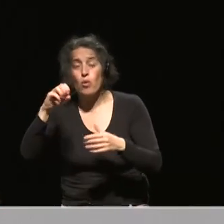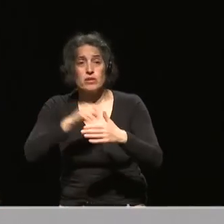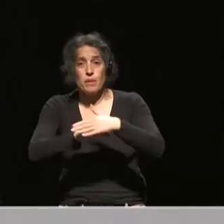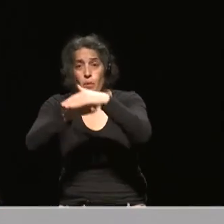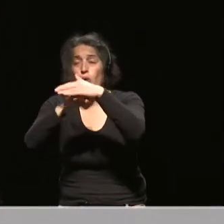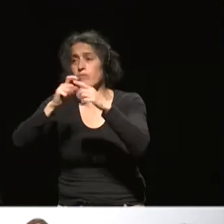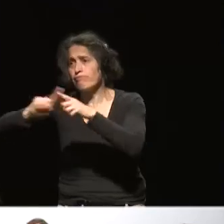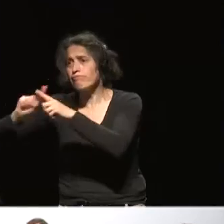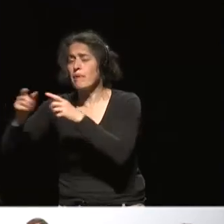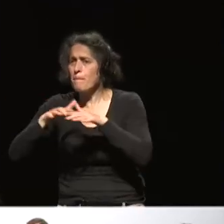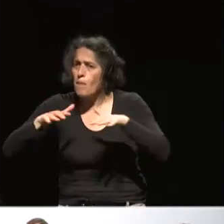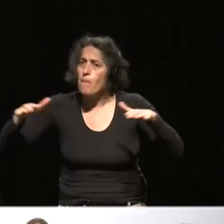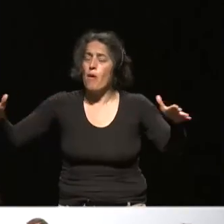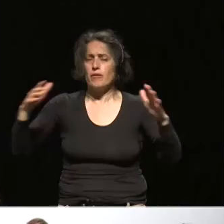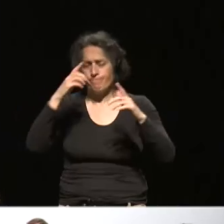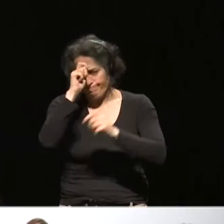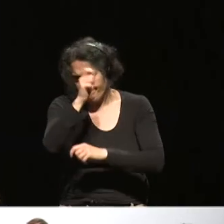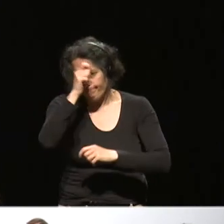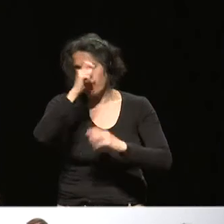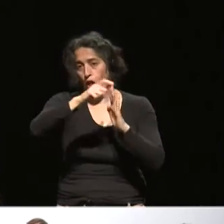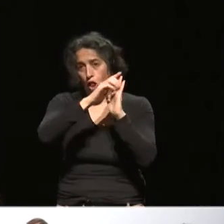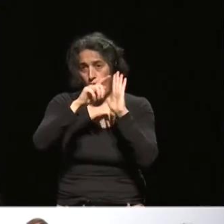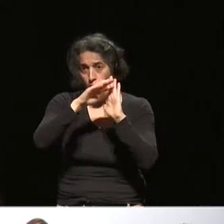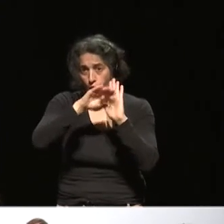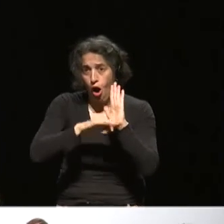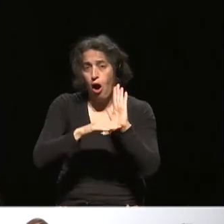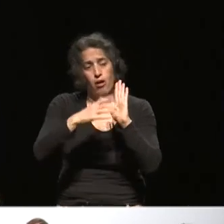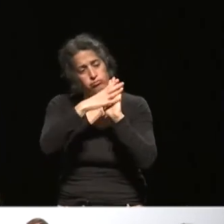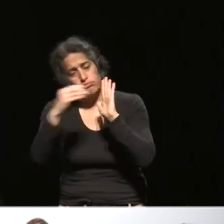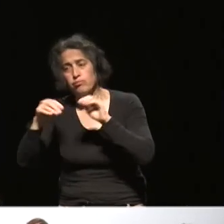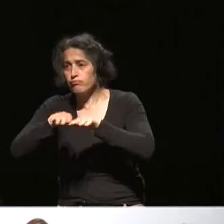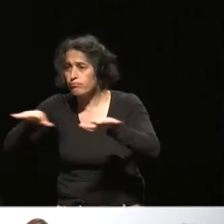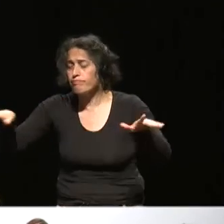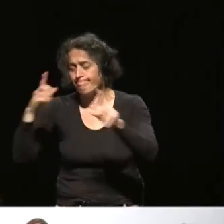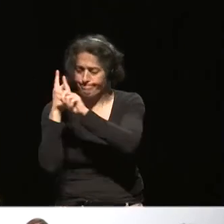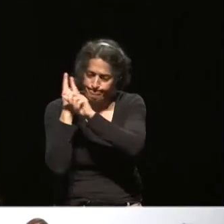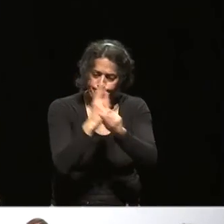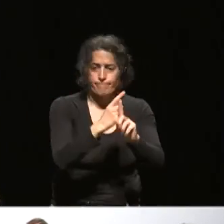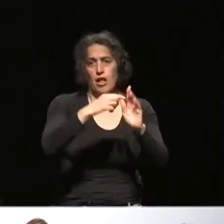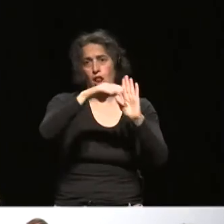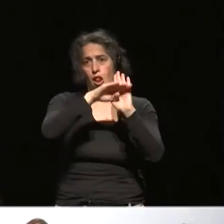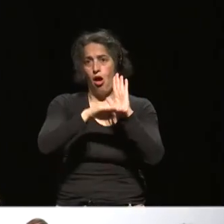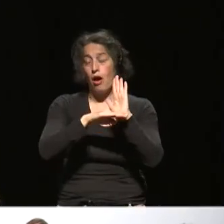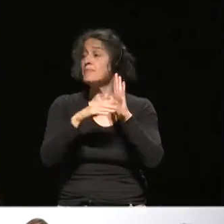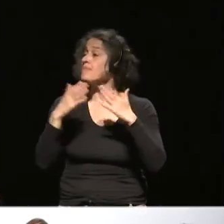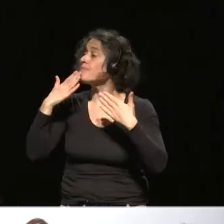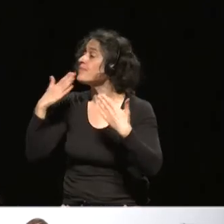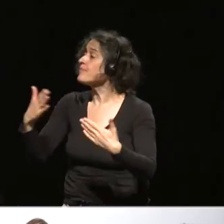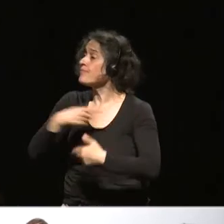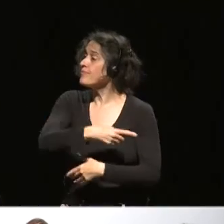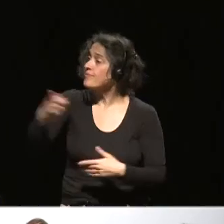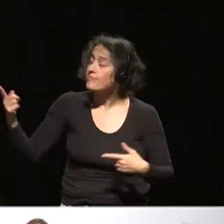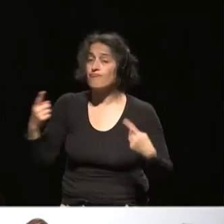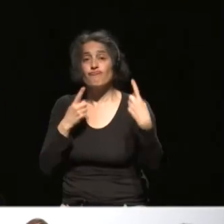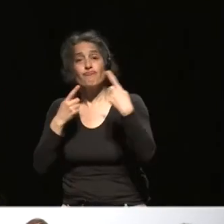your contribution. I think that we really had a fruitful debate, and maybe you can, as a guest and a very good moderator,